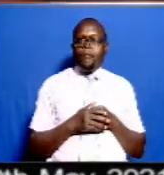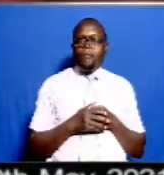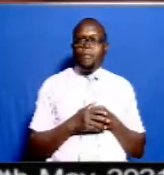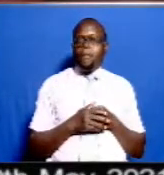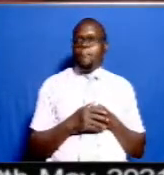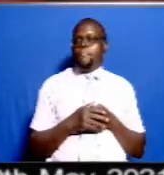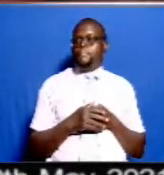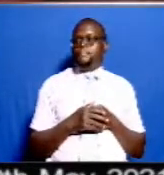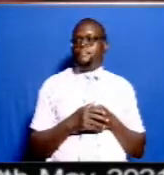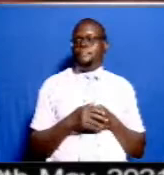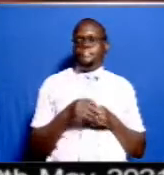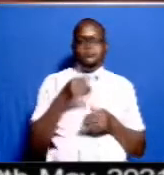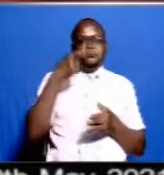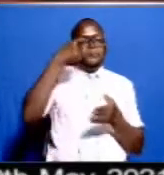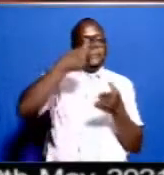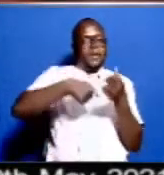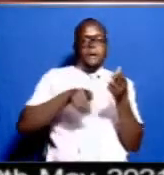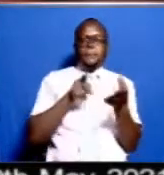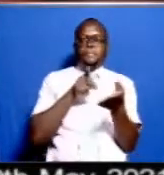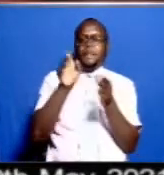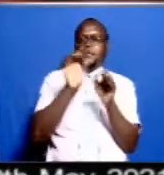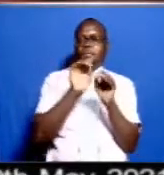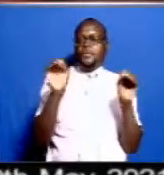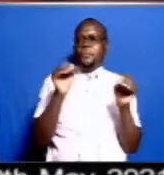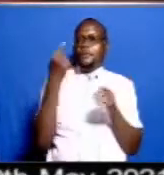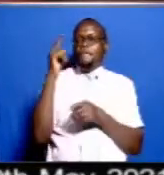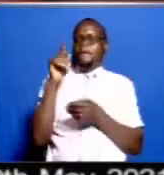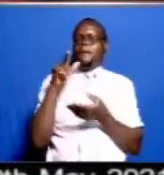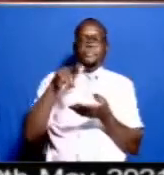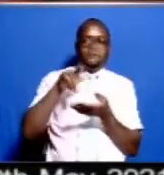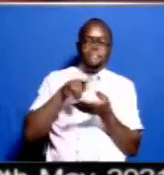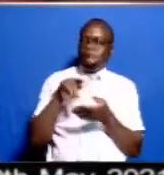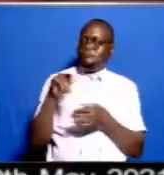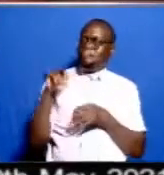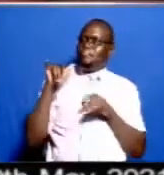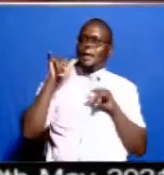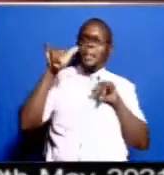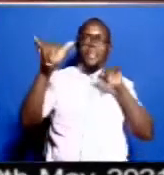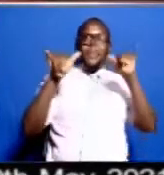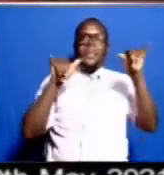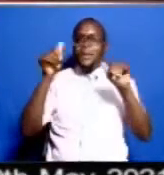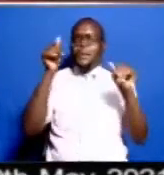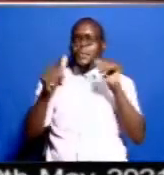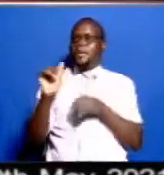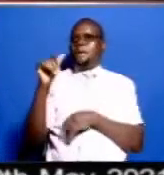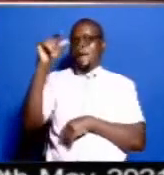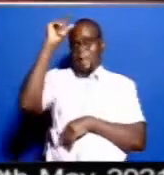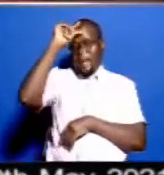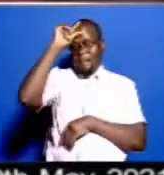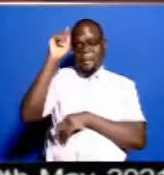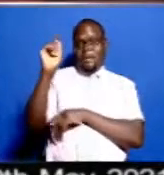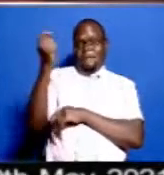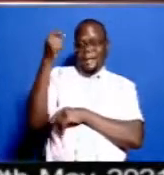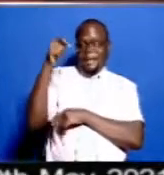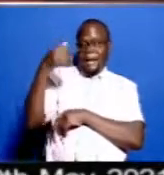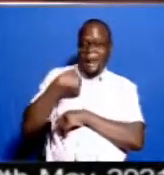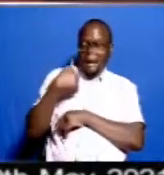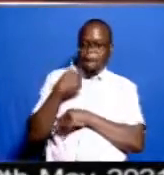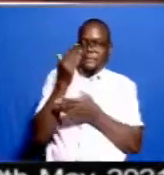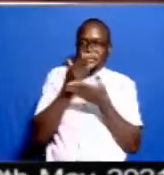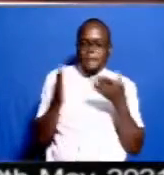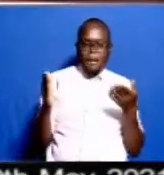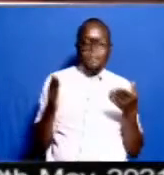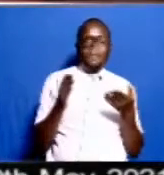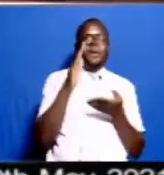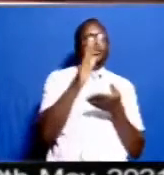exemption from income tax an airline in which the Government of Kenya owns at least 45% of